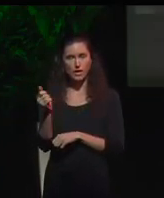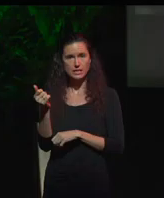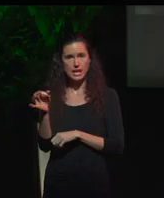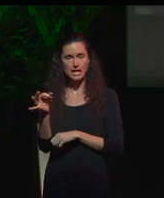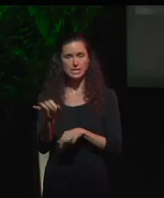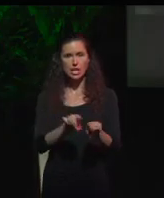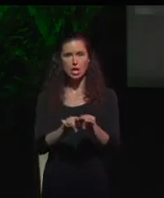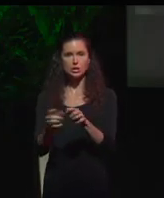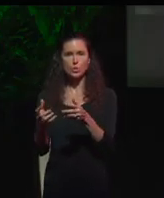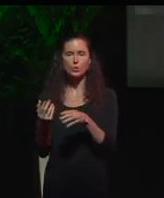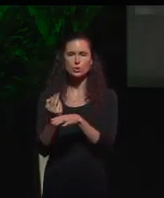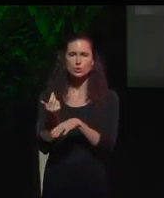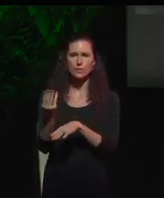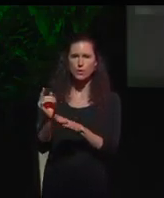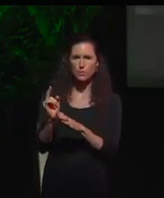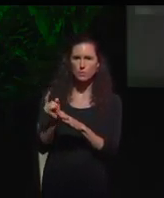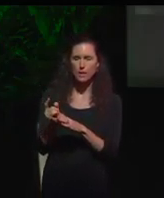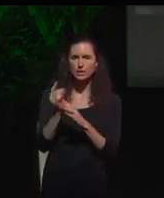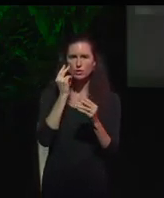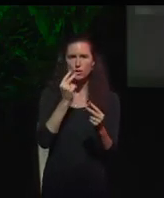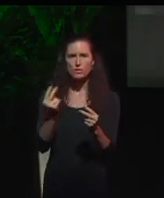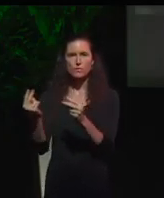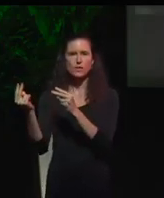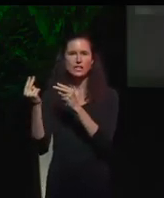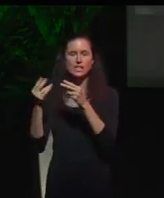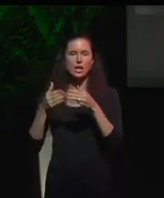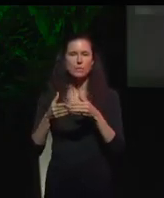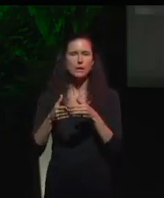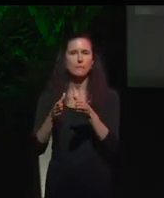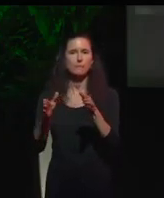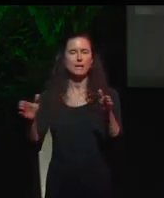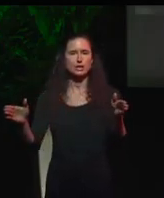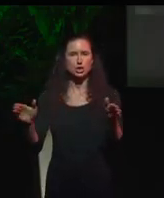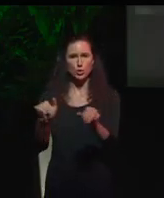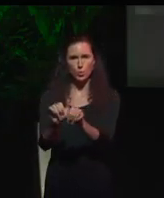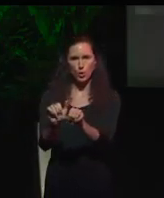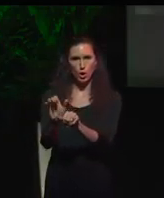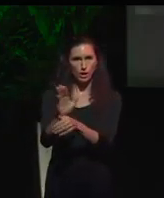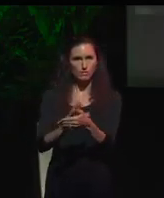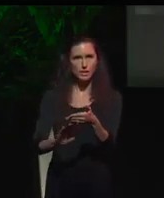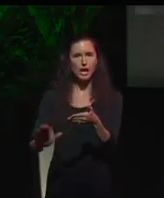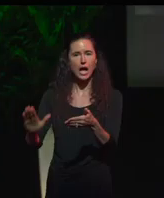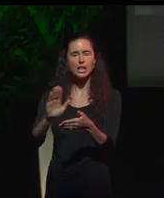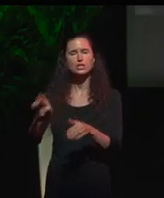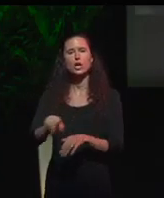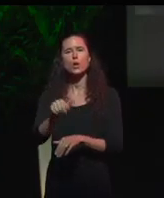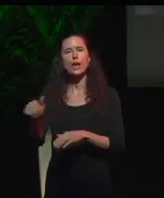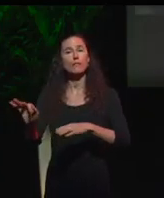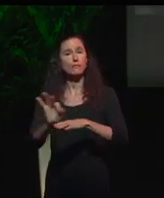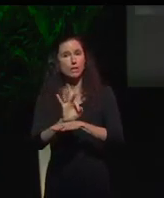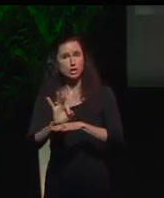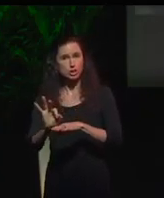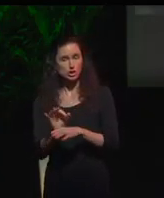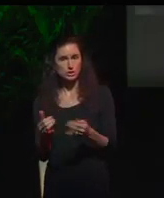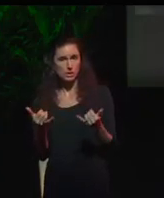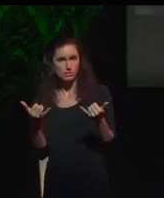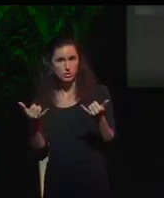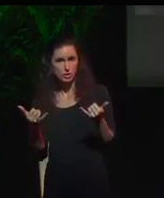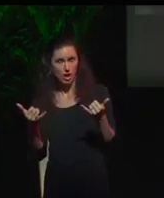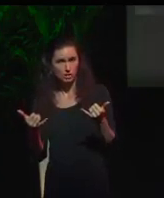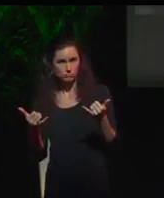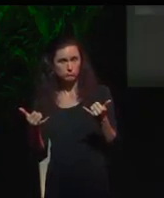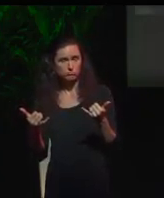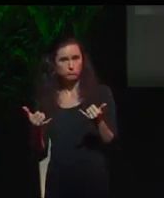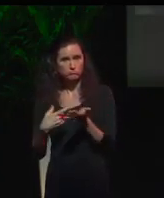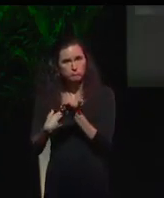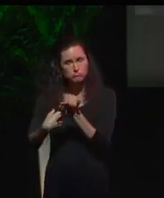also want to spend a few minutes reflecting on the big picture work of the college. And so the other function of today's plenary, as in